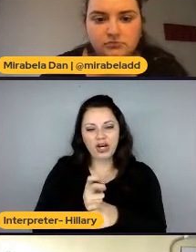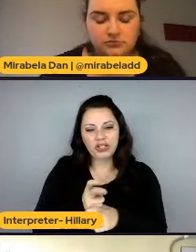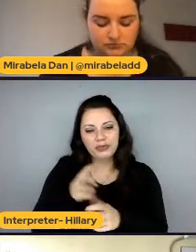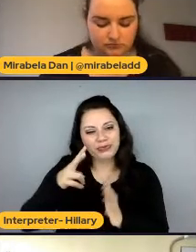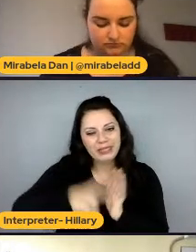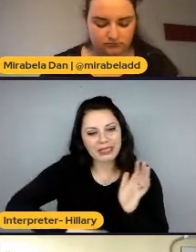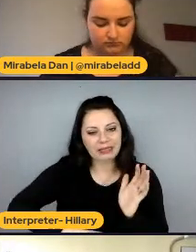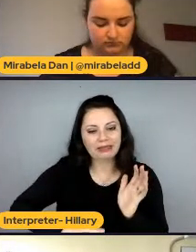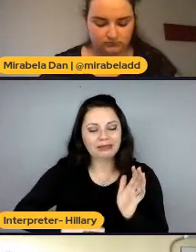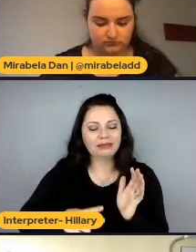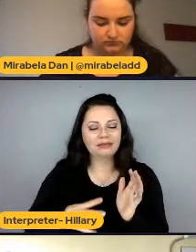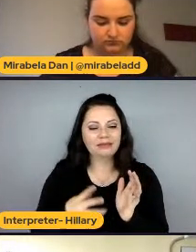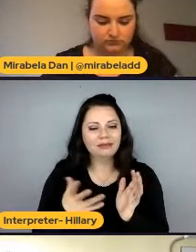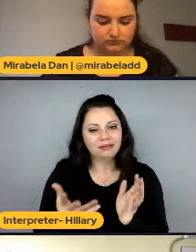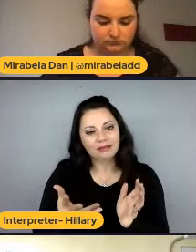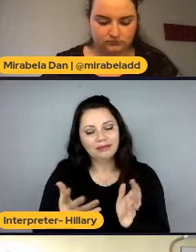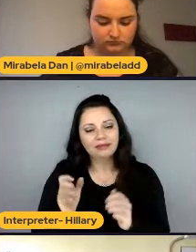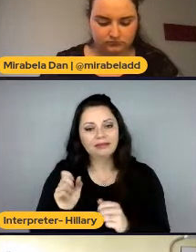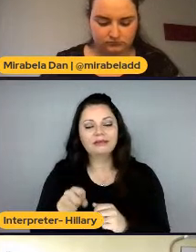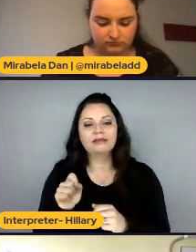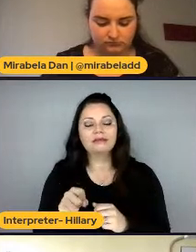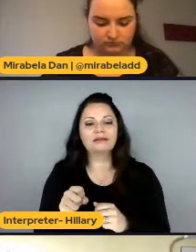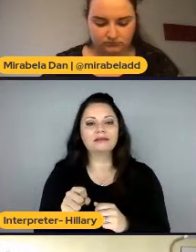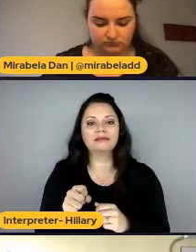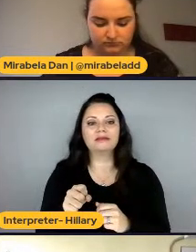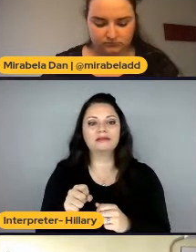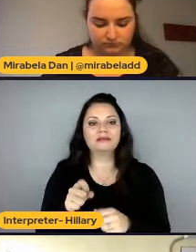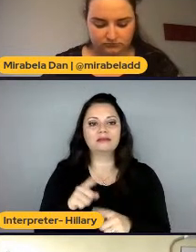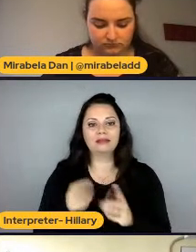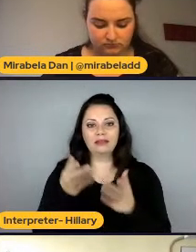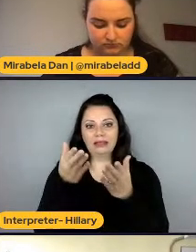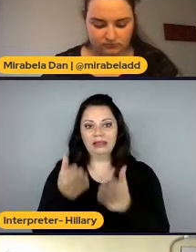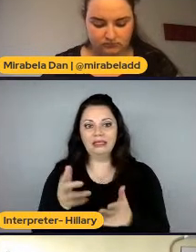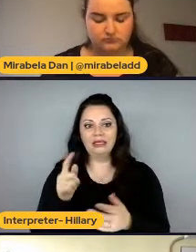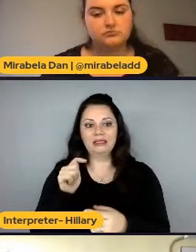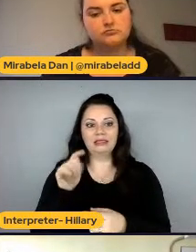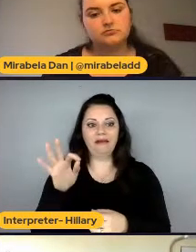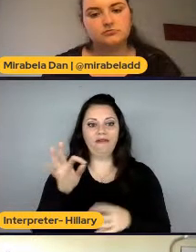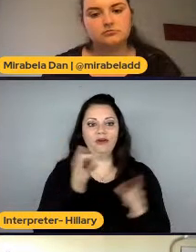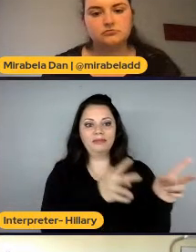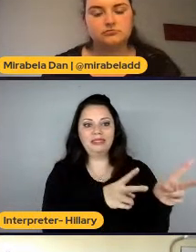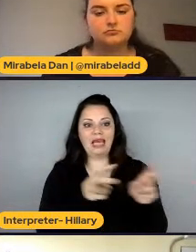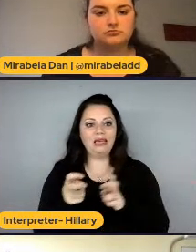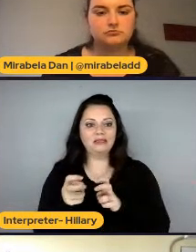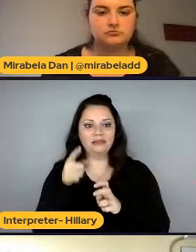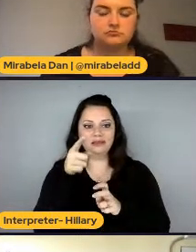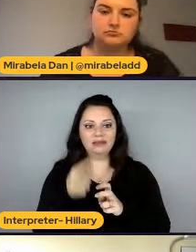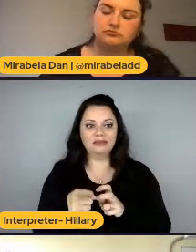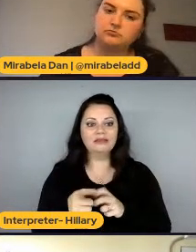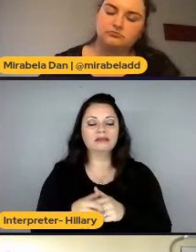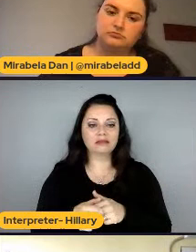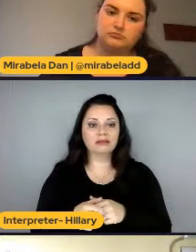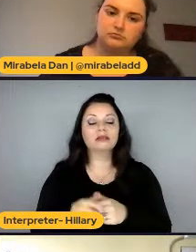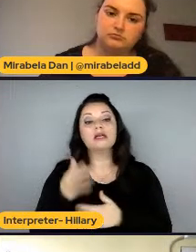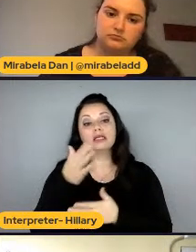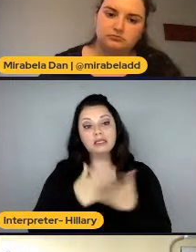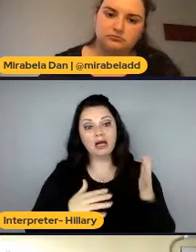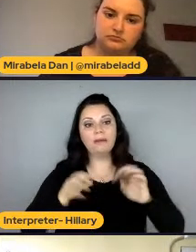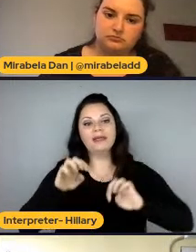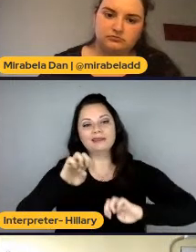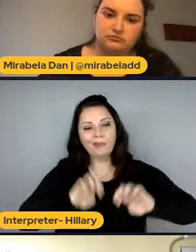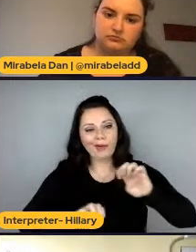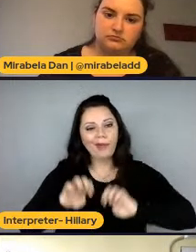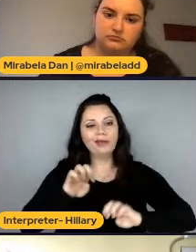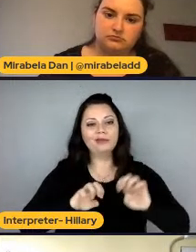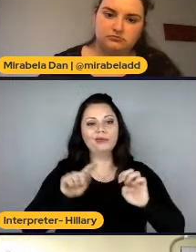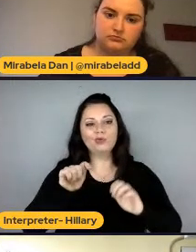And yeah, so this is what Terraform takes. And there are some experimental tools I